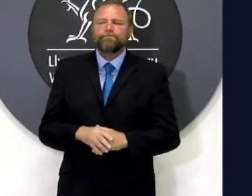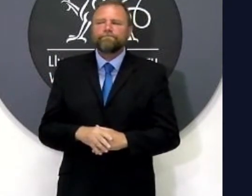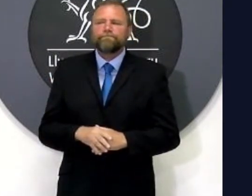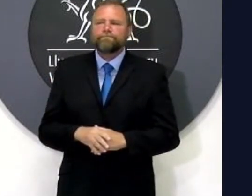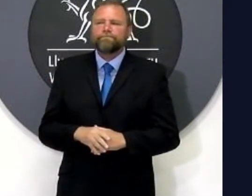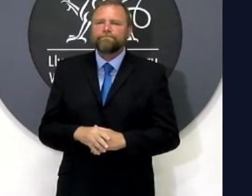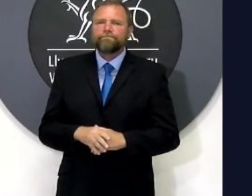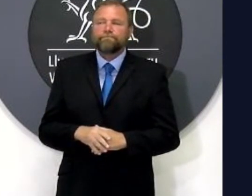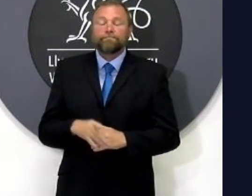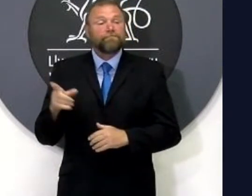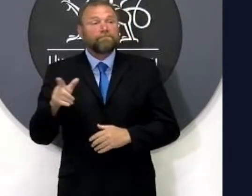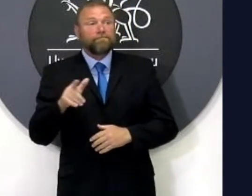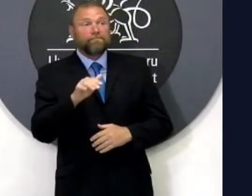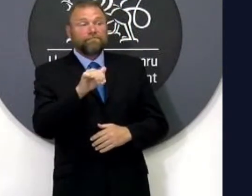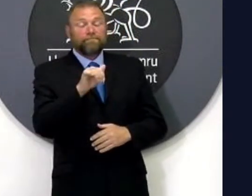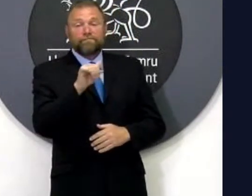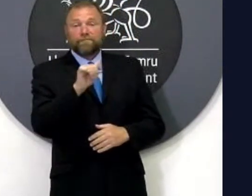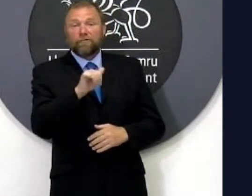right that